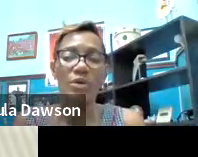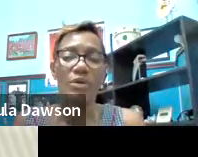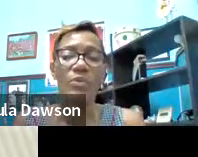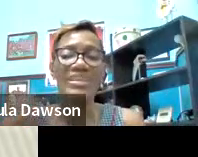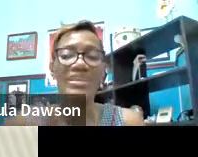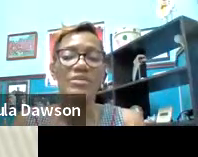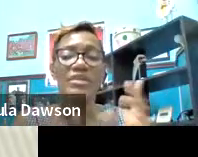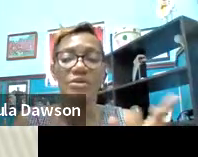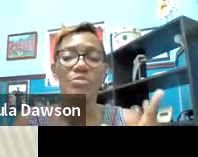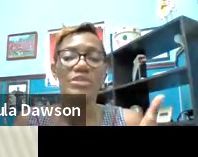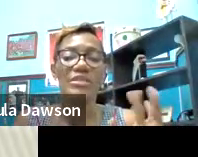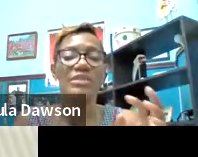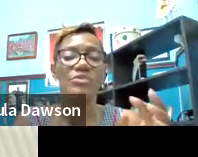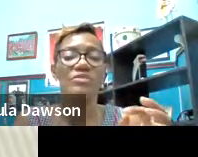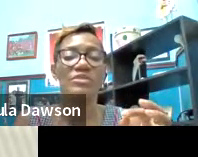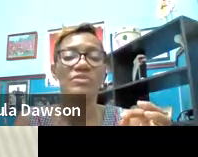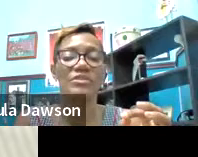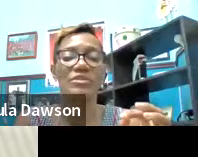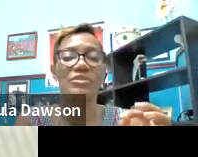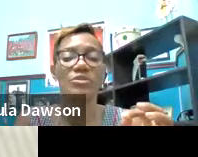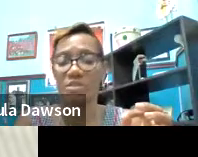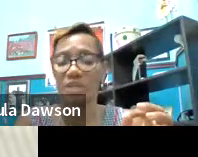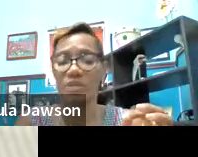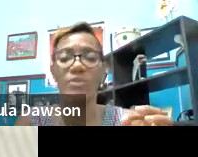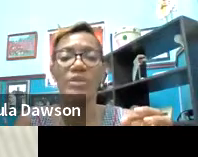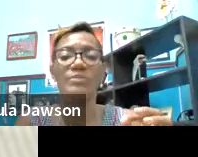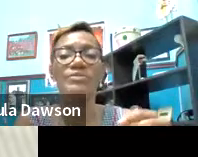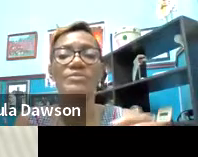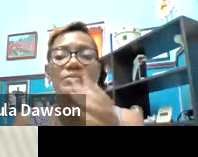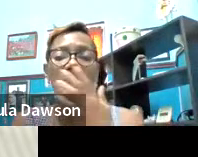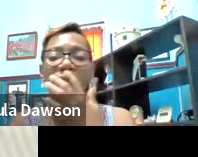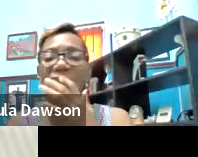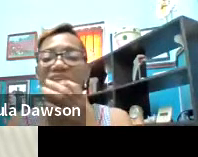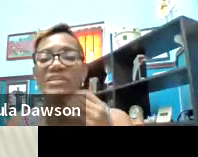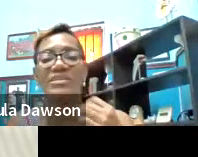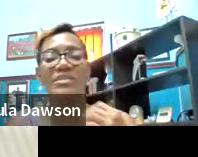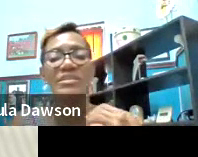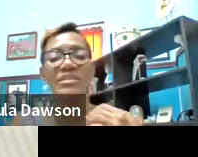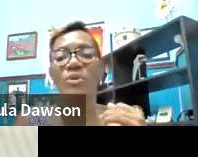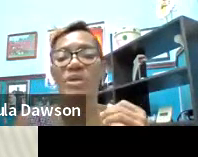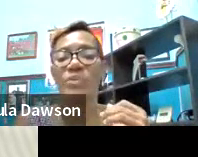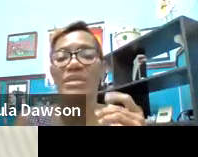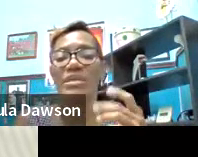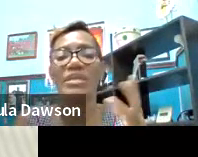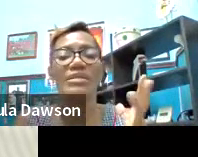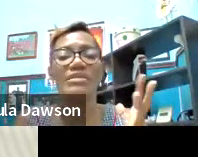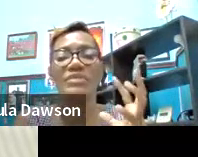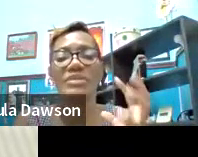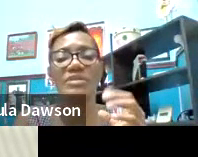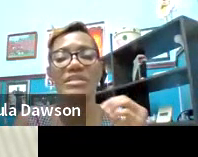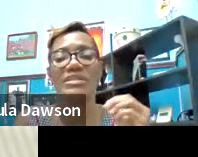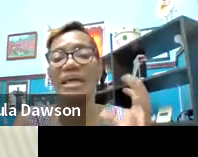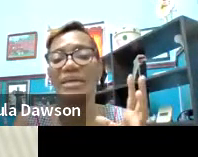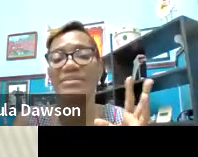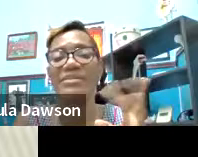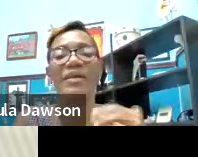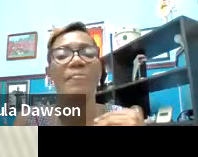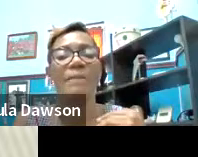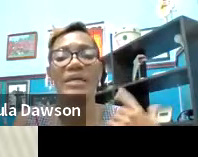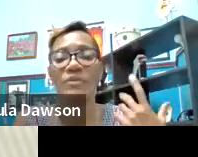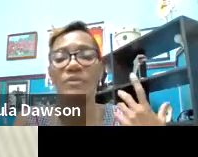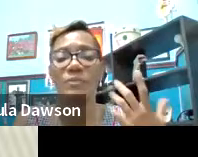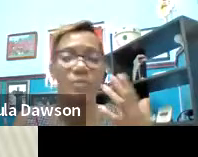not work without the therapist. And that's one of our physical therapists at UE. Here's another little boy. He did phenol in his